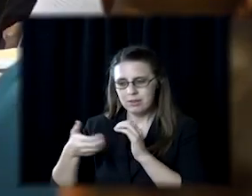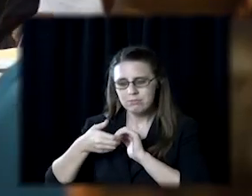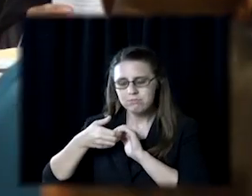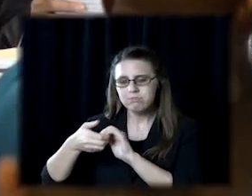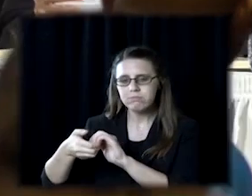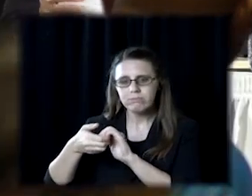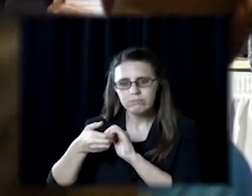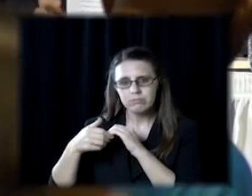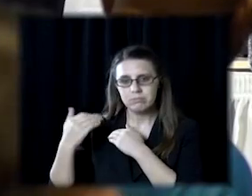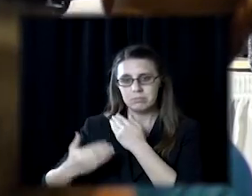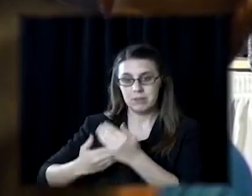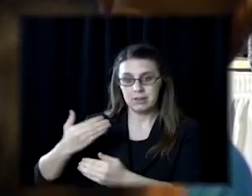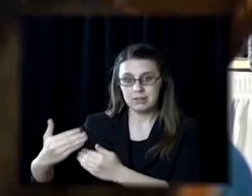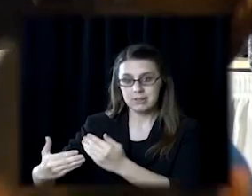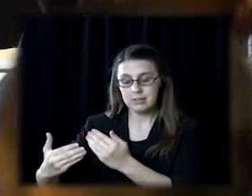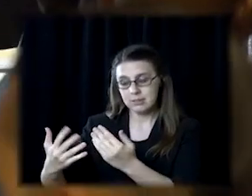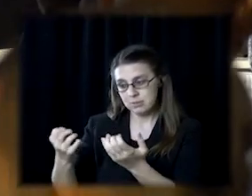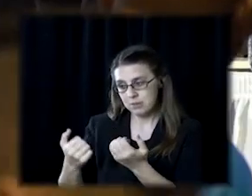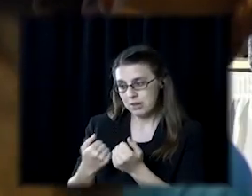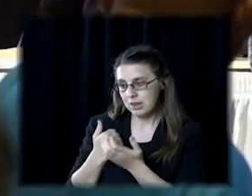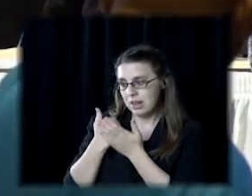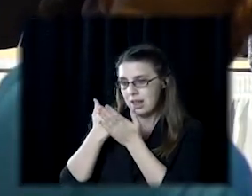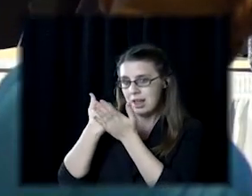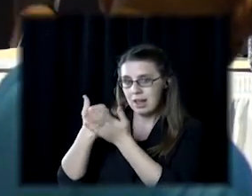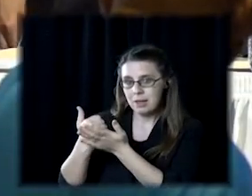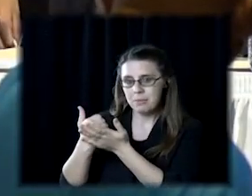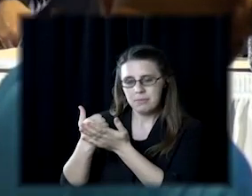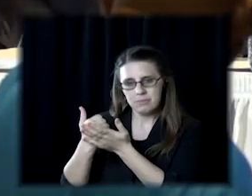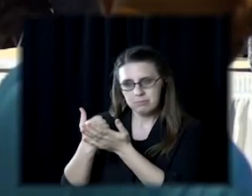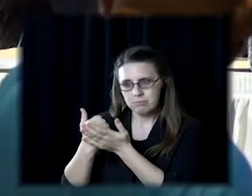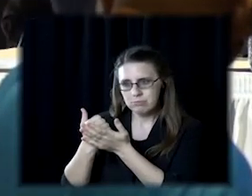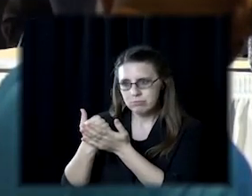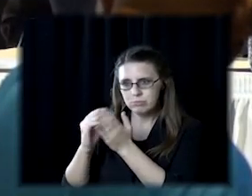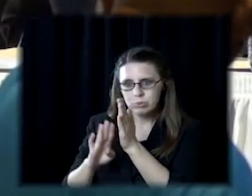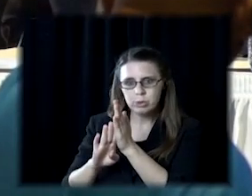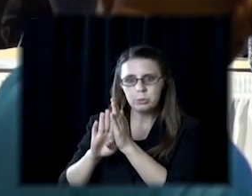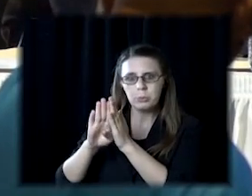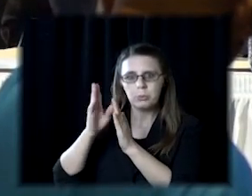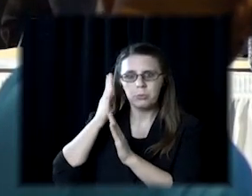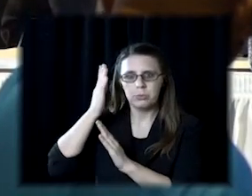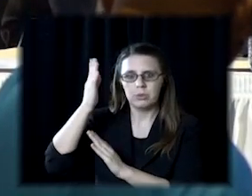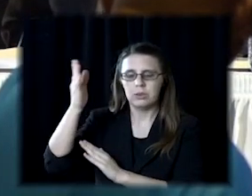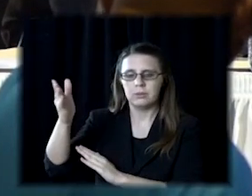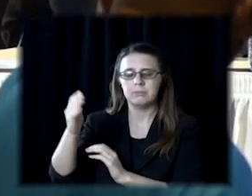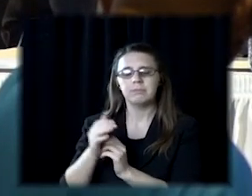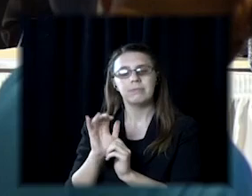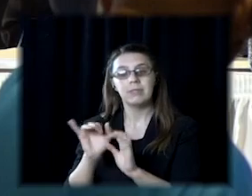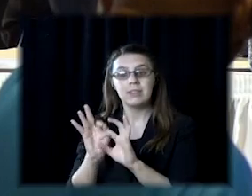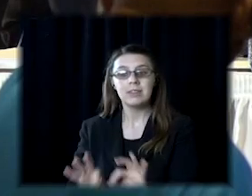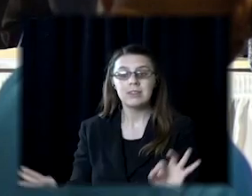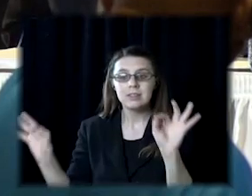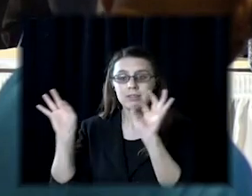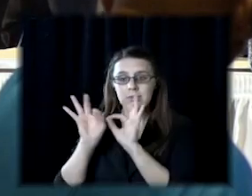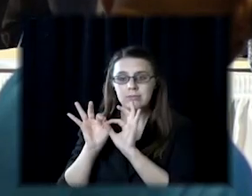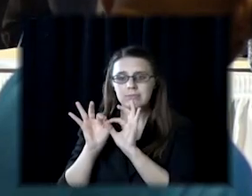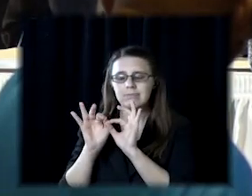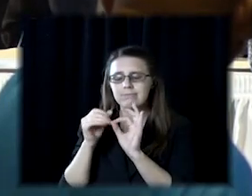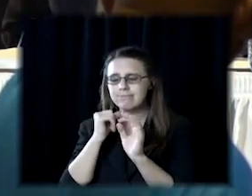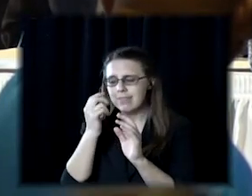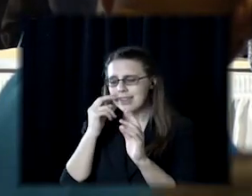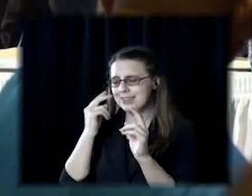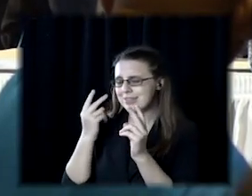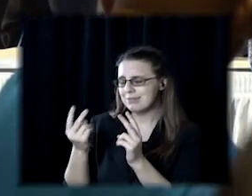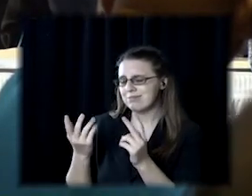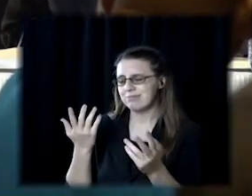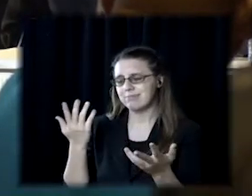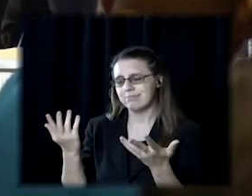We want to help them with the way forward. And I think that's very important. We don't view this as